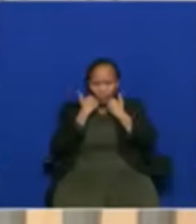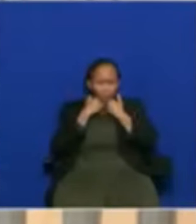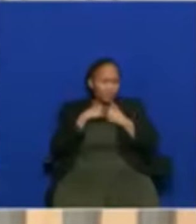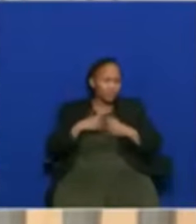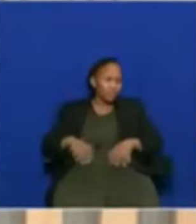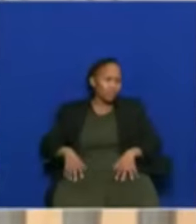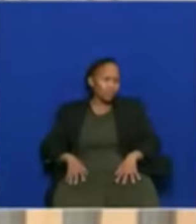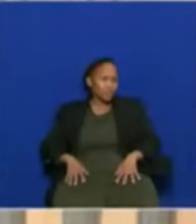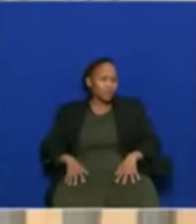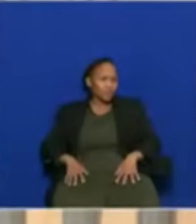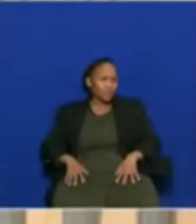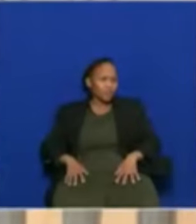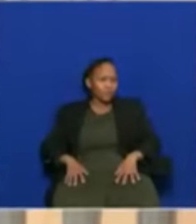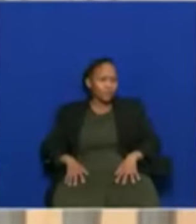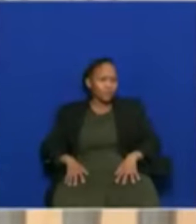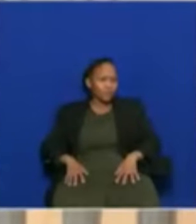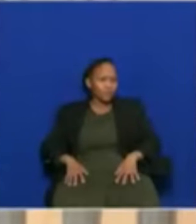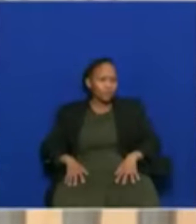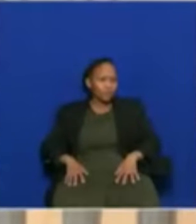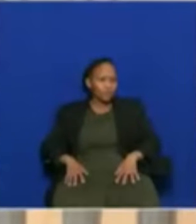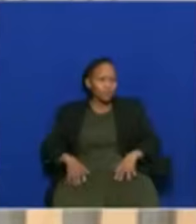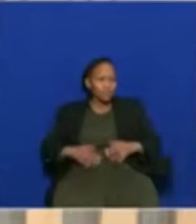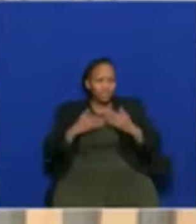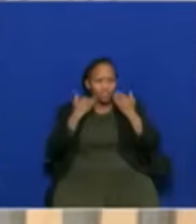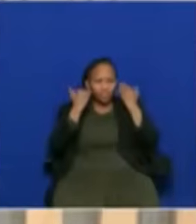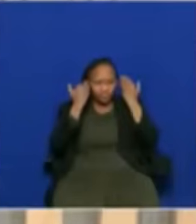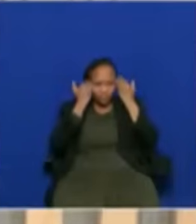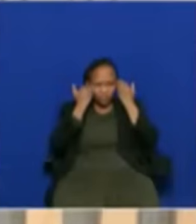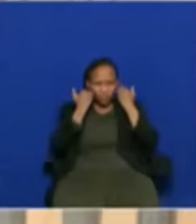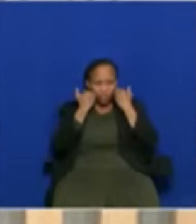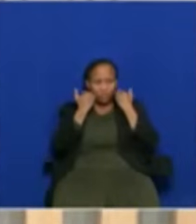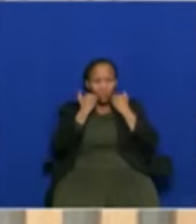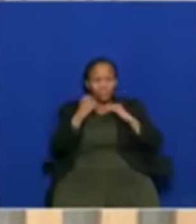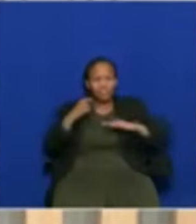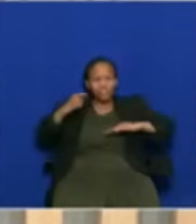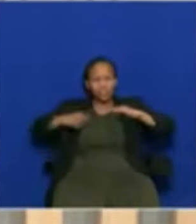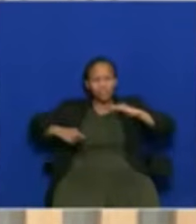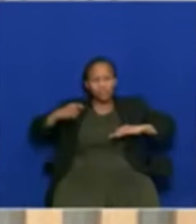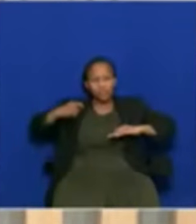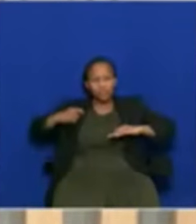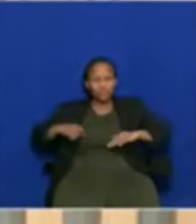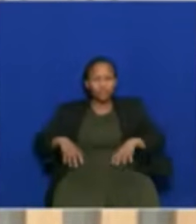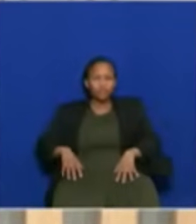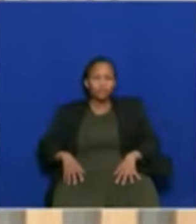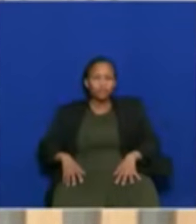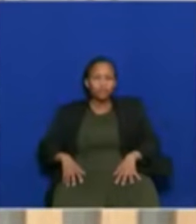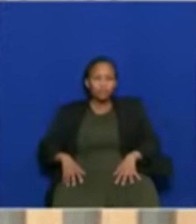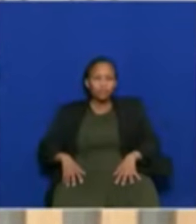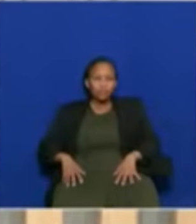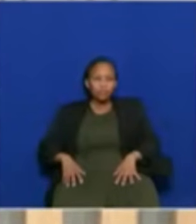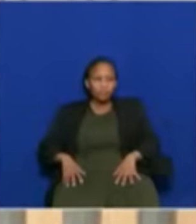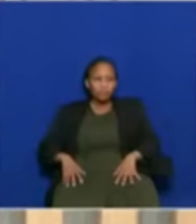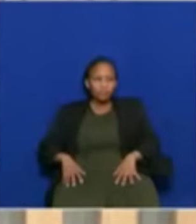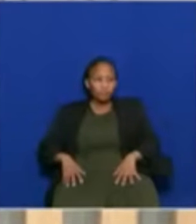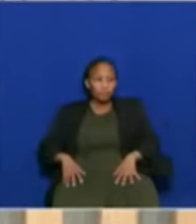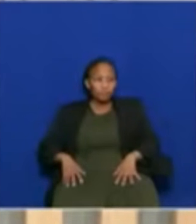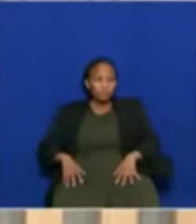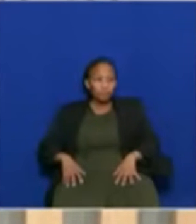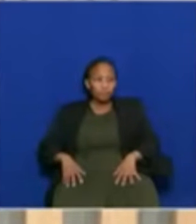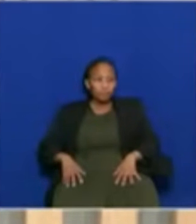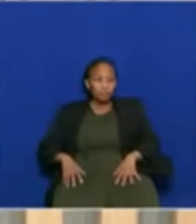judicial officers' titles. I'm at 2949. It starts